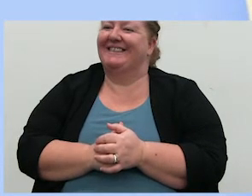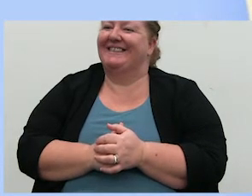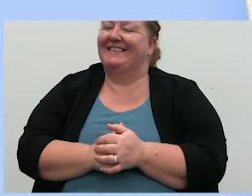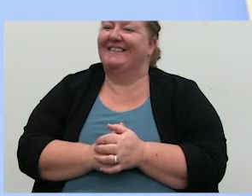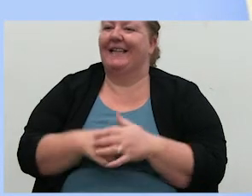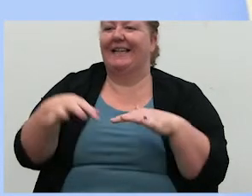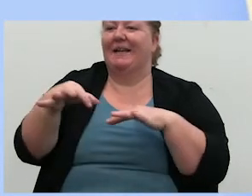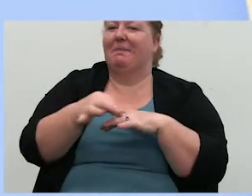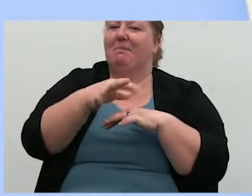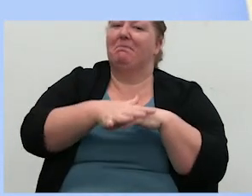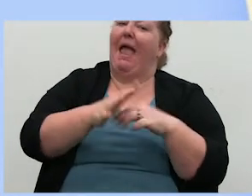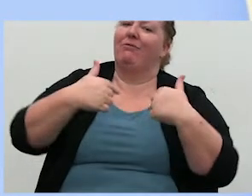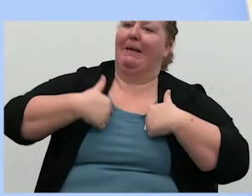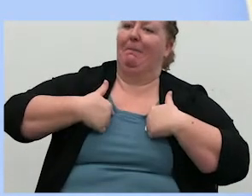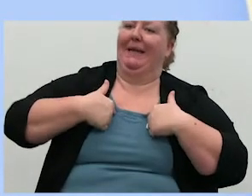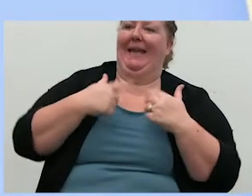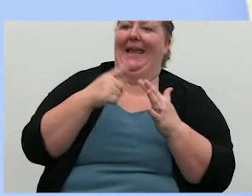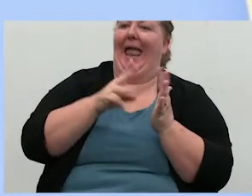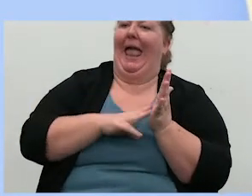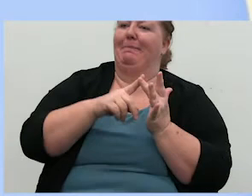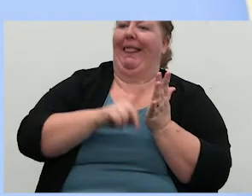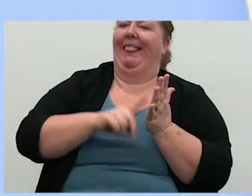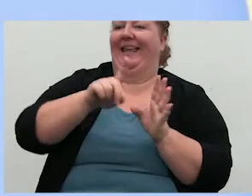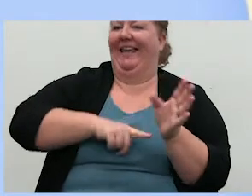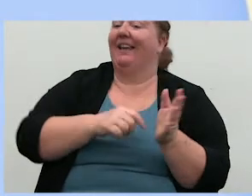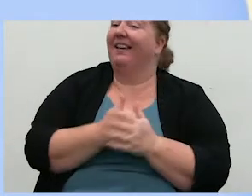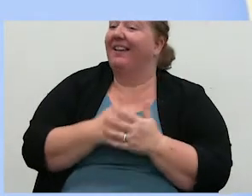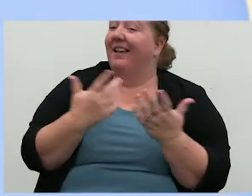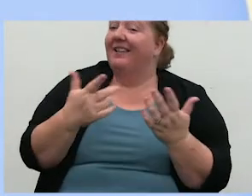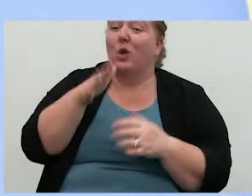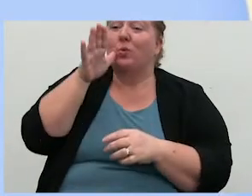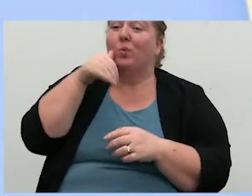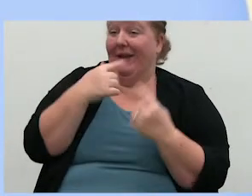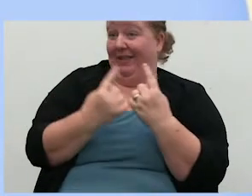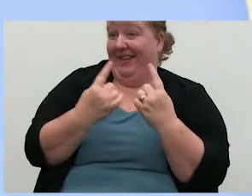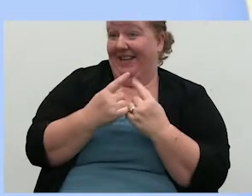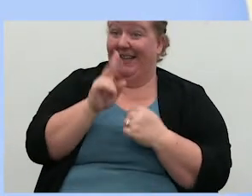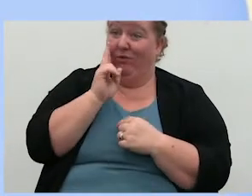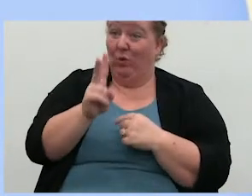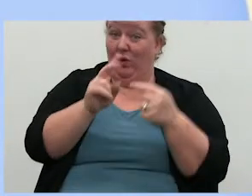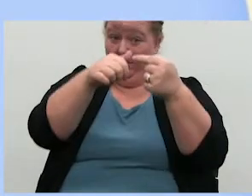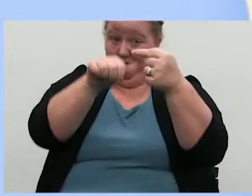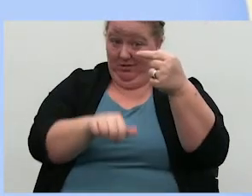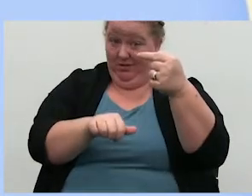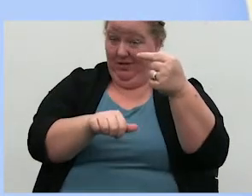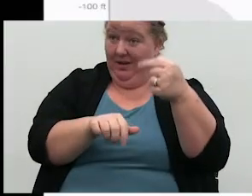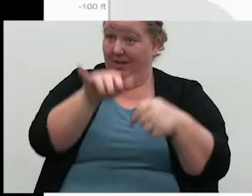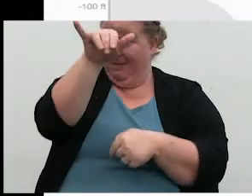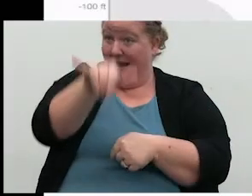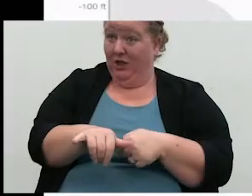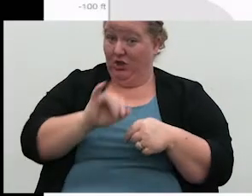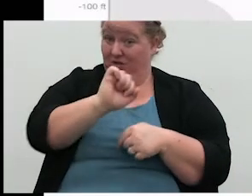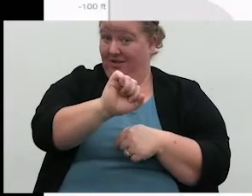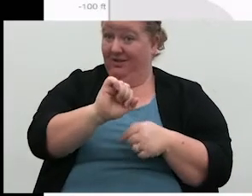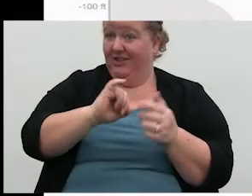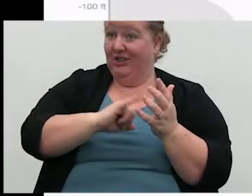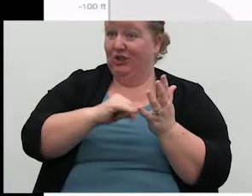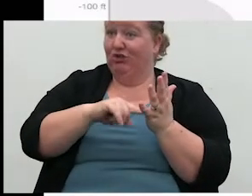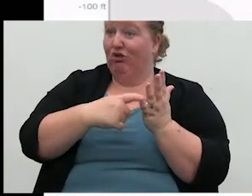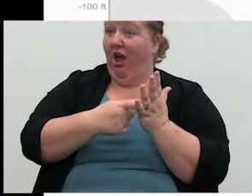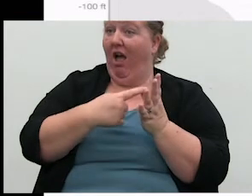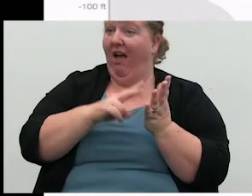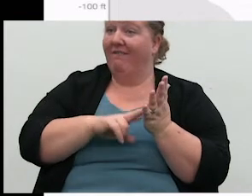Marry me, Emily. And what's really sweet is, if you look at his Strava page, the first